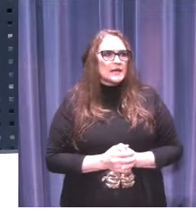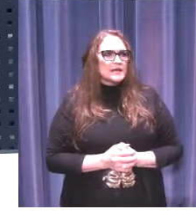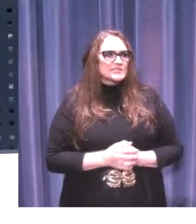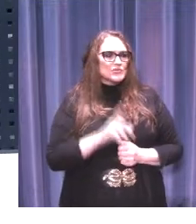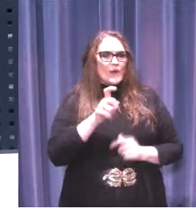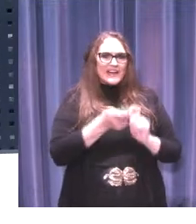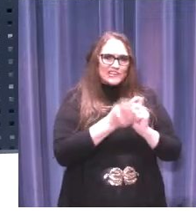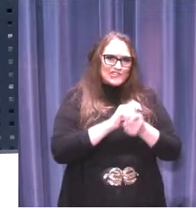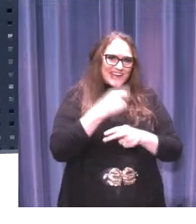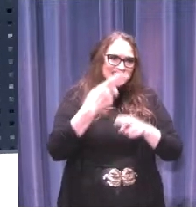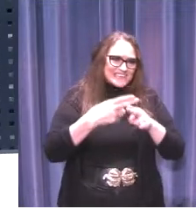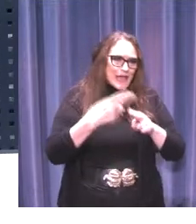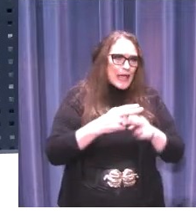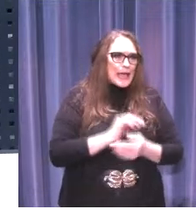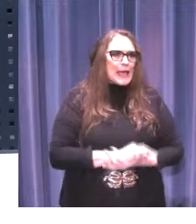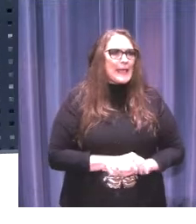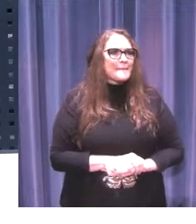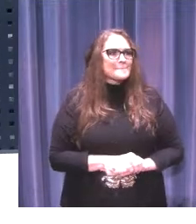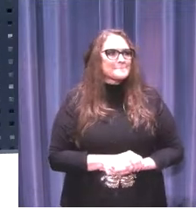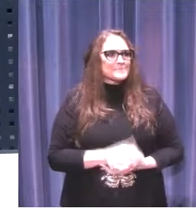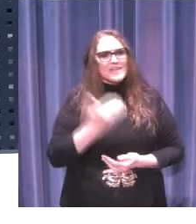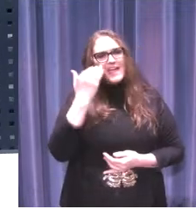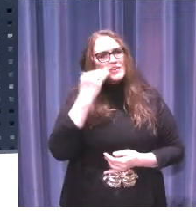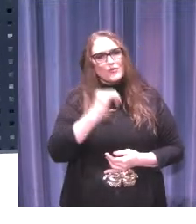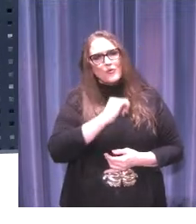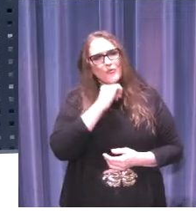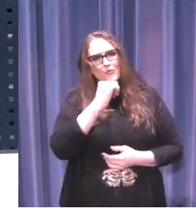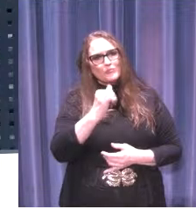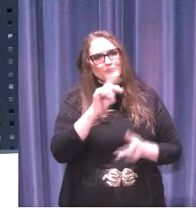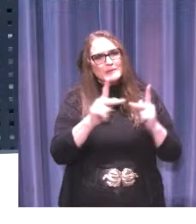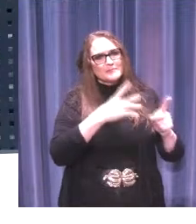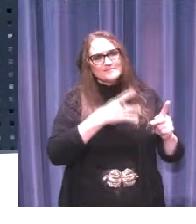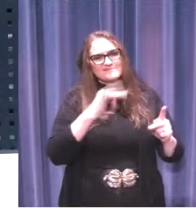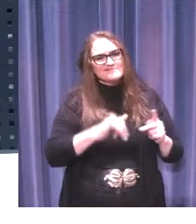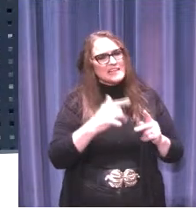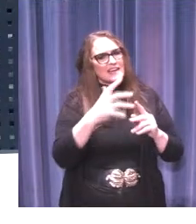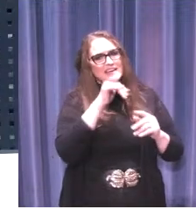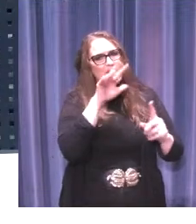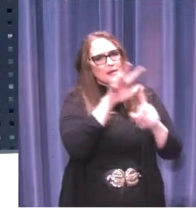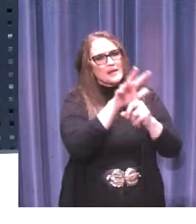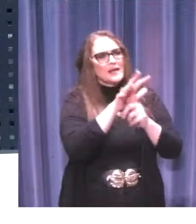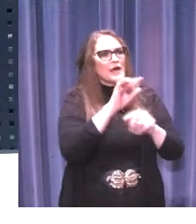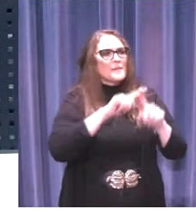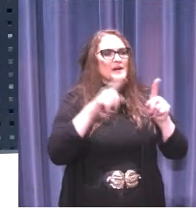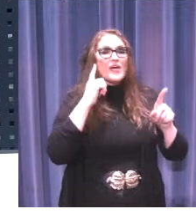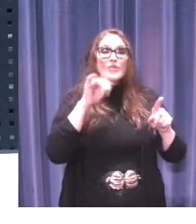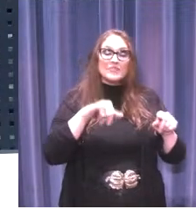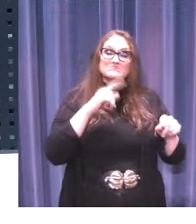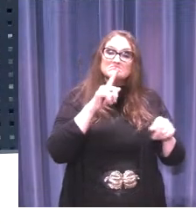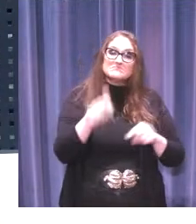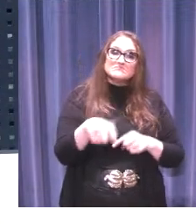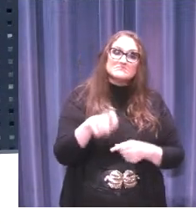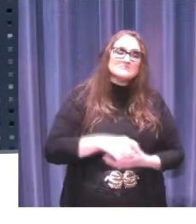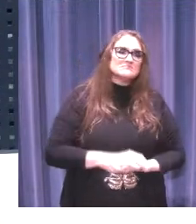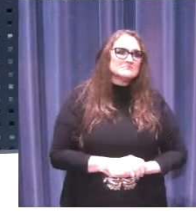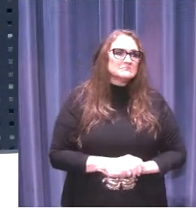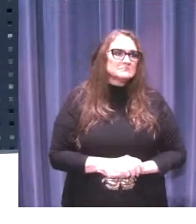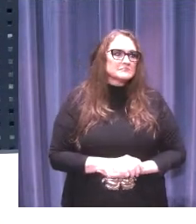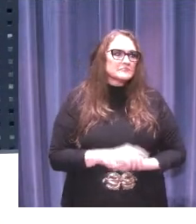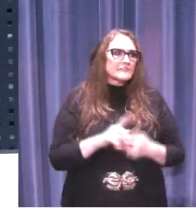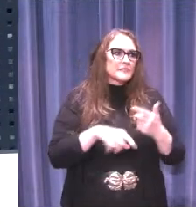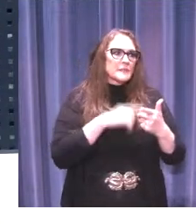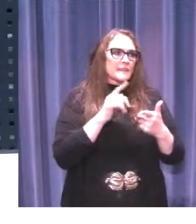had to change the name. I knew it wasn't going to be popular, but I thought it was necessary. And